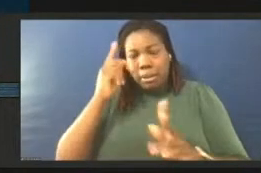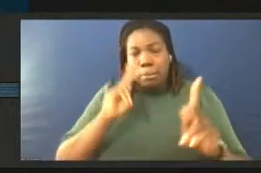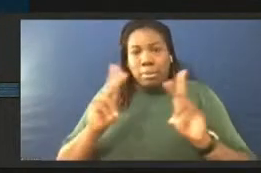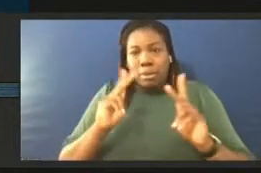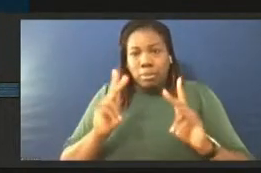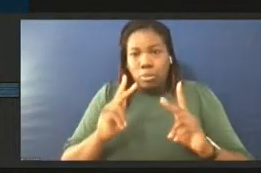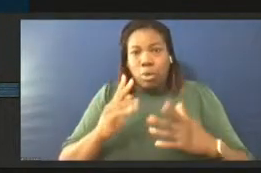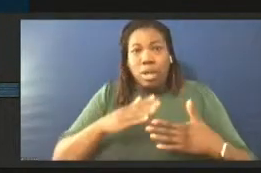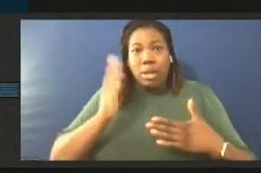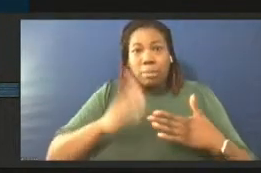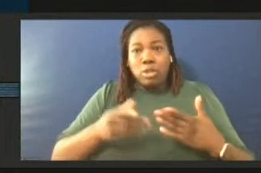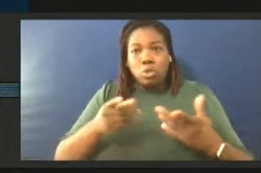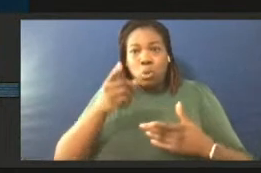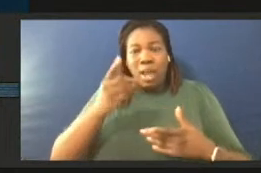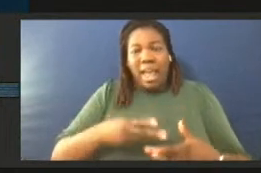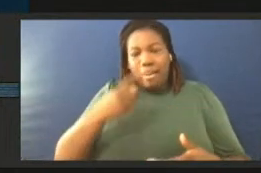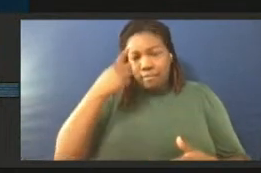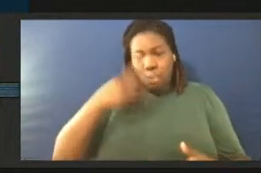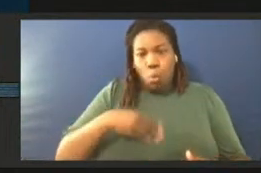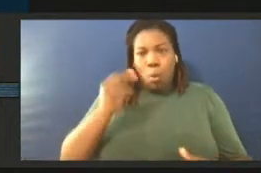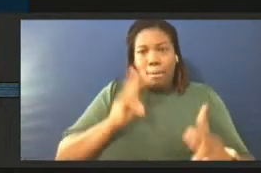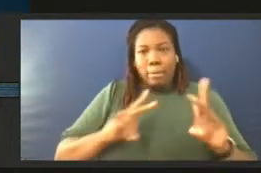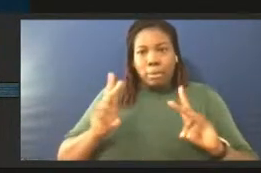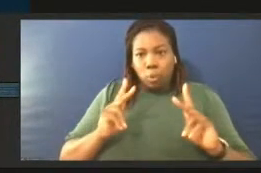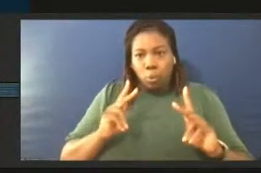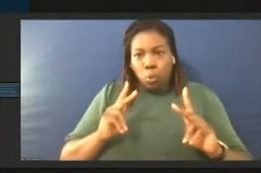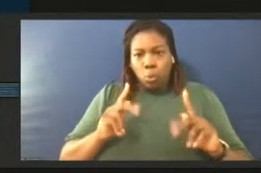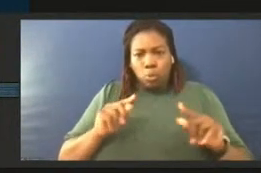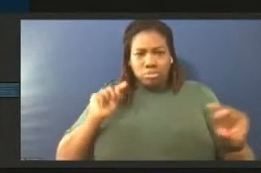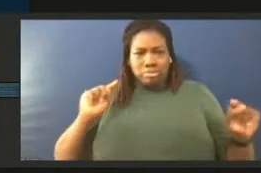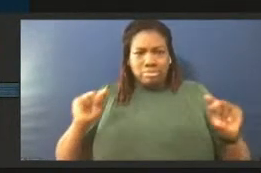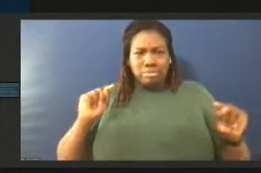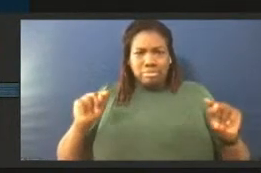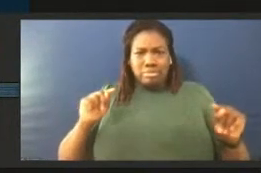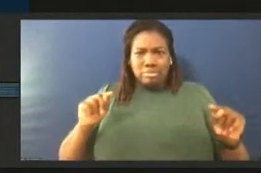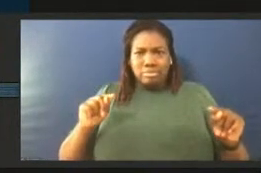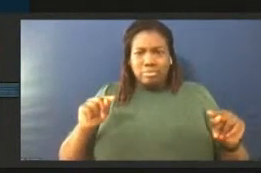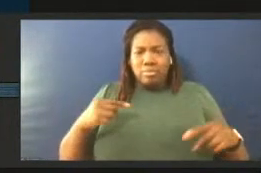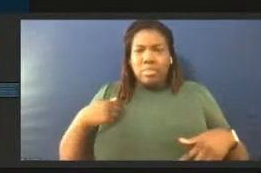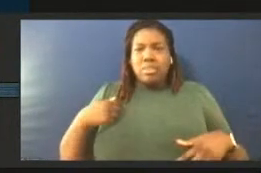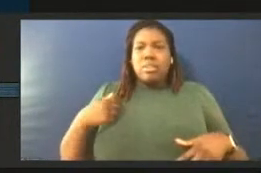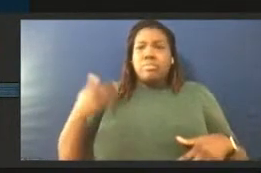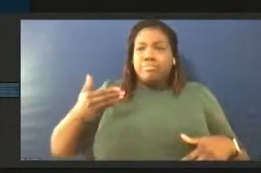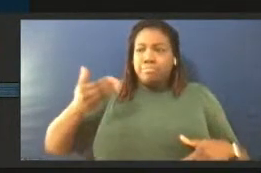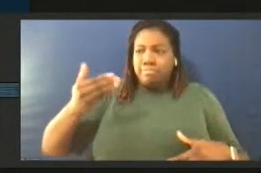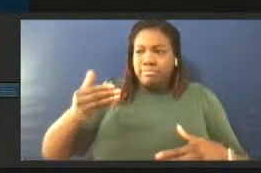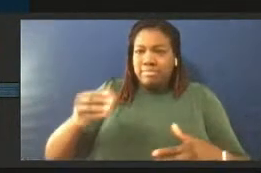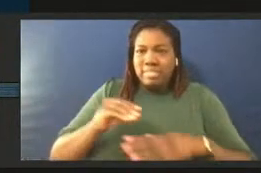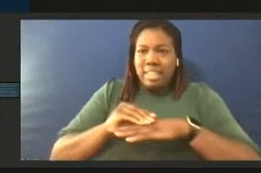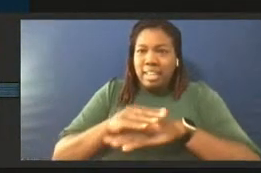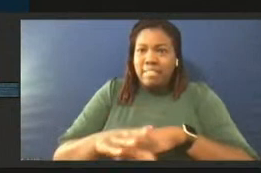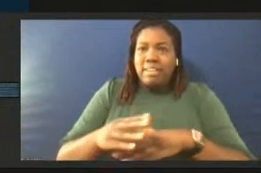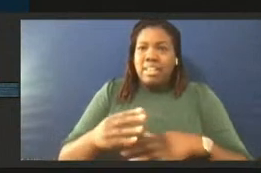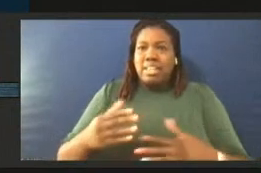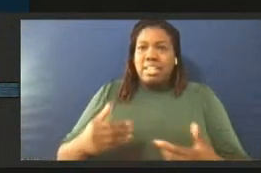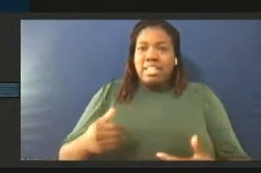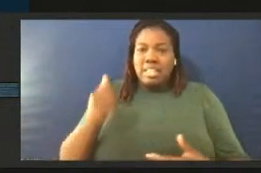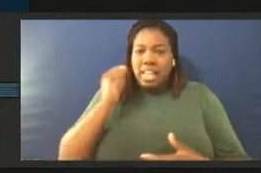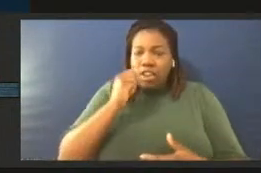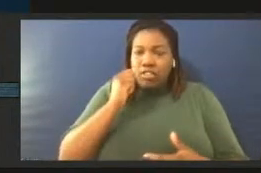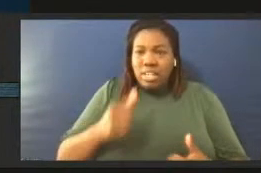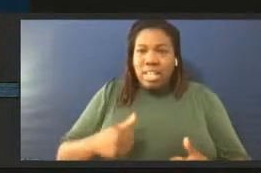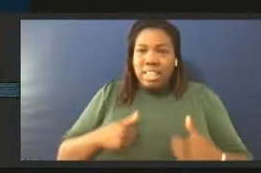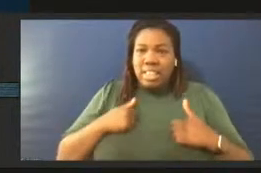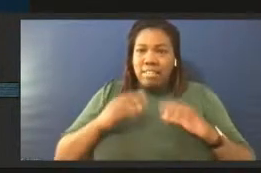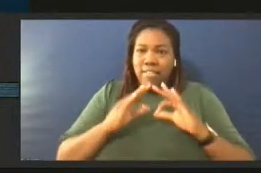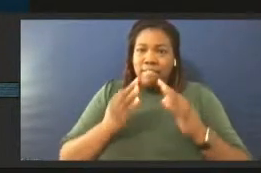approximately half for white residents. This is a ripple effect concerning the day-to-day life of families of color.